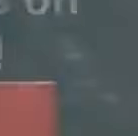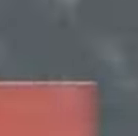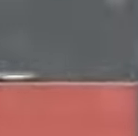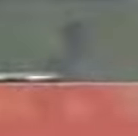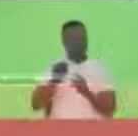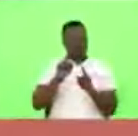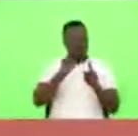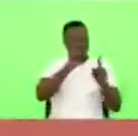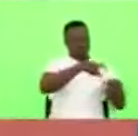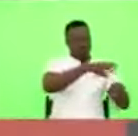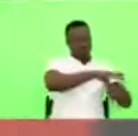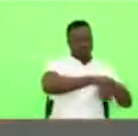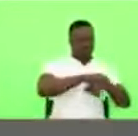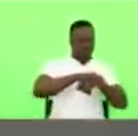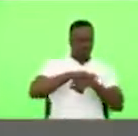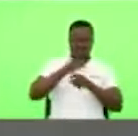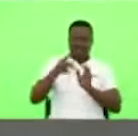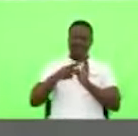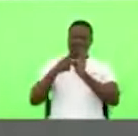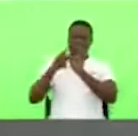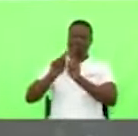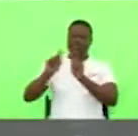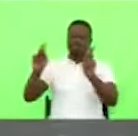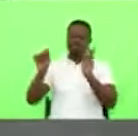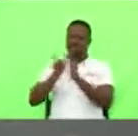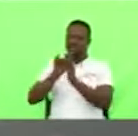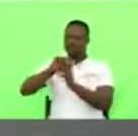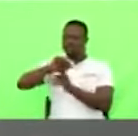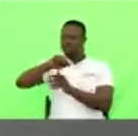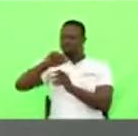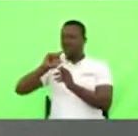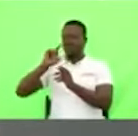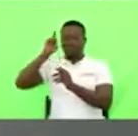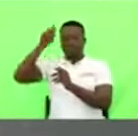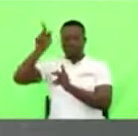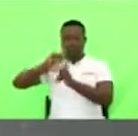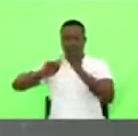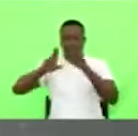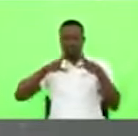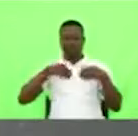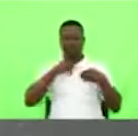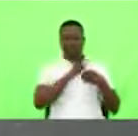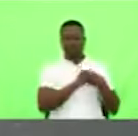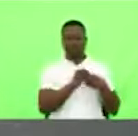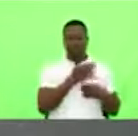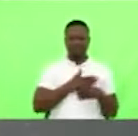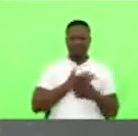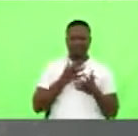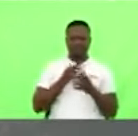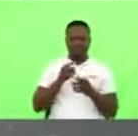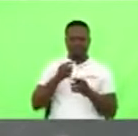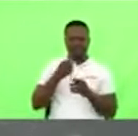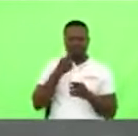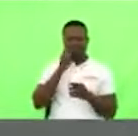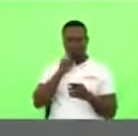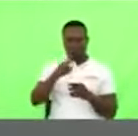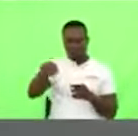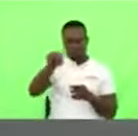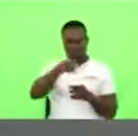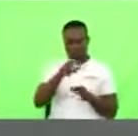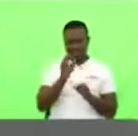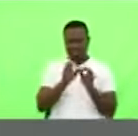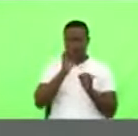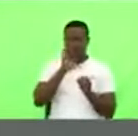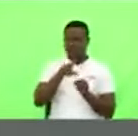genuine. So they offered a right hand of fellowship to him. Today I want to challenge you. If you say you